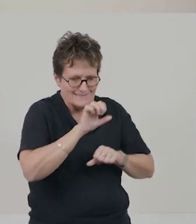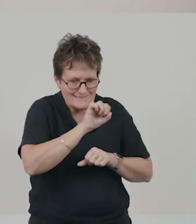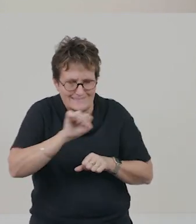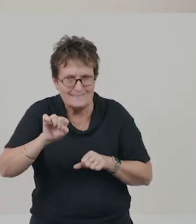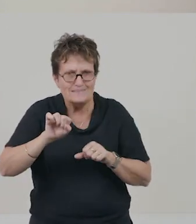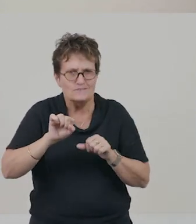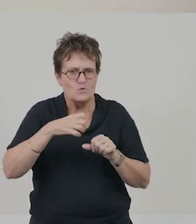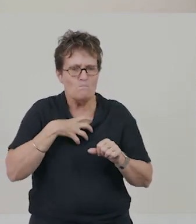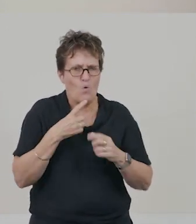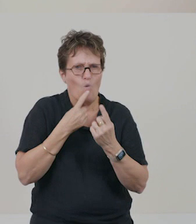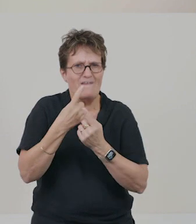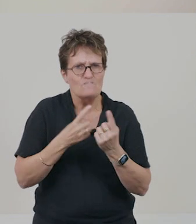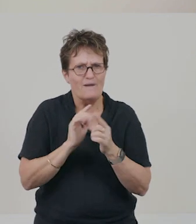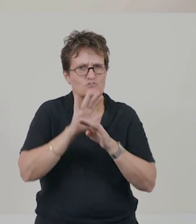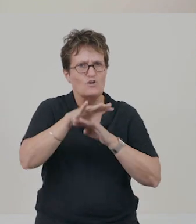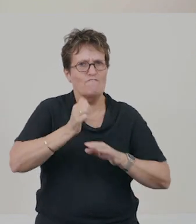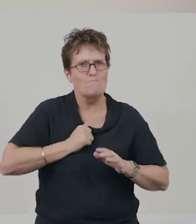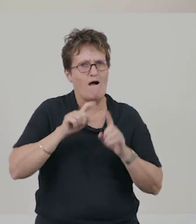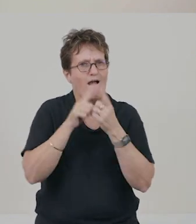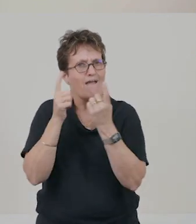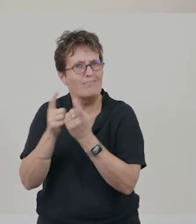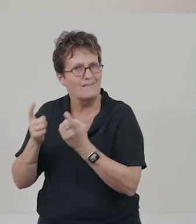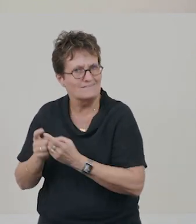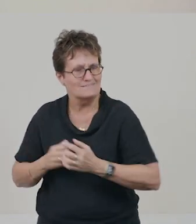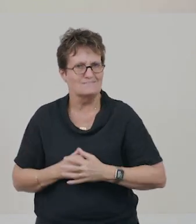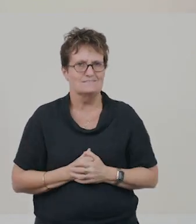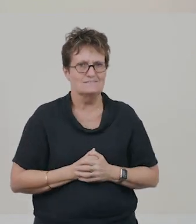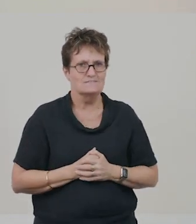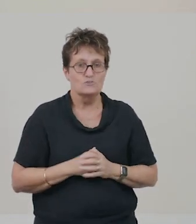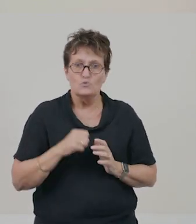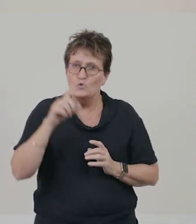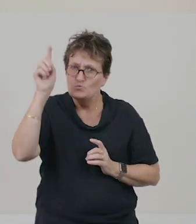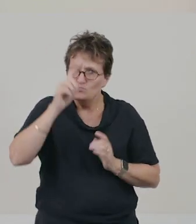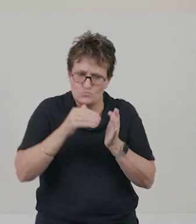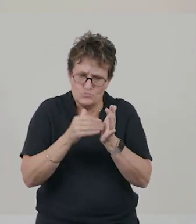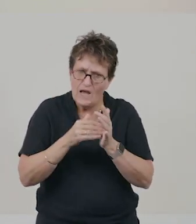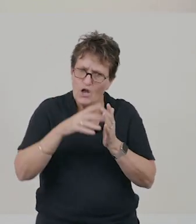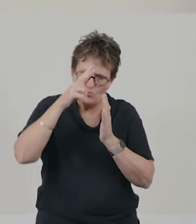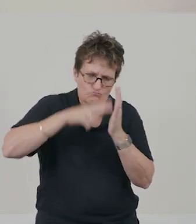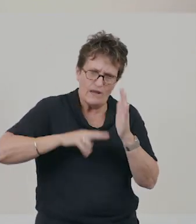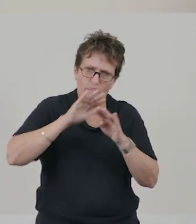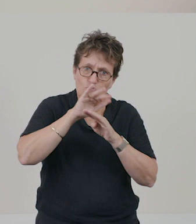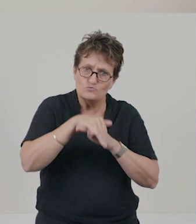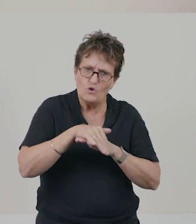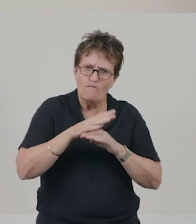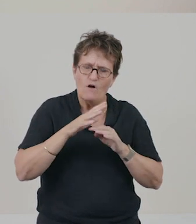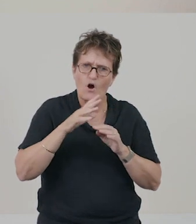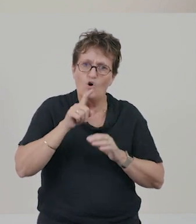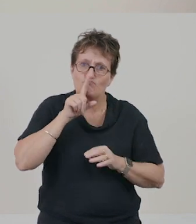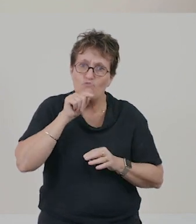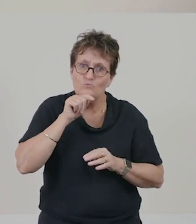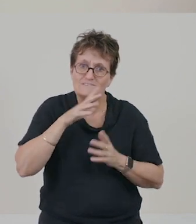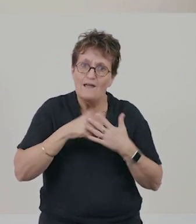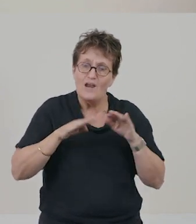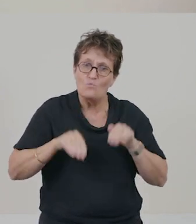to give more information about each object. Today we read a story about Rosie and Wallace. They had lots of